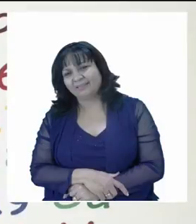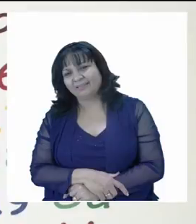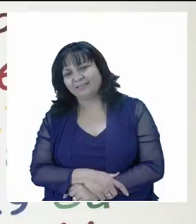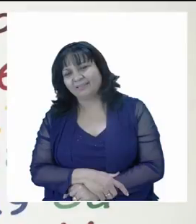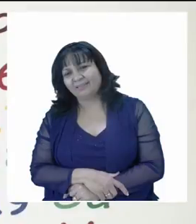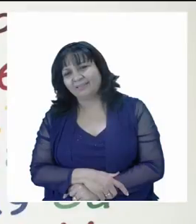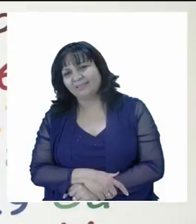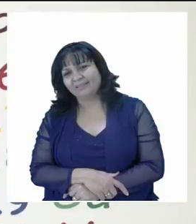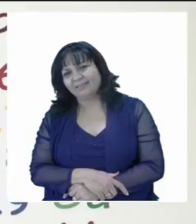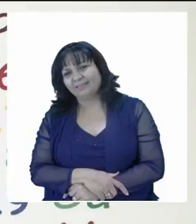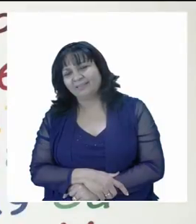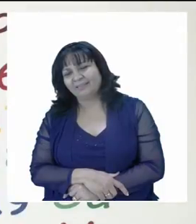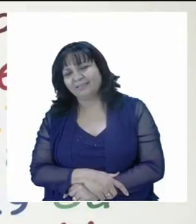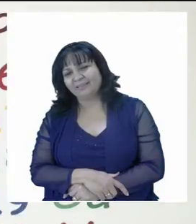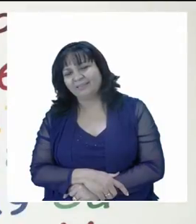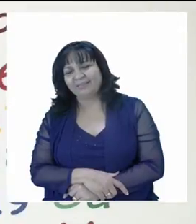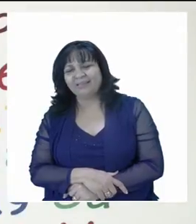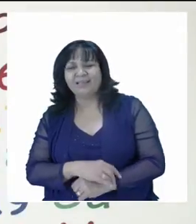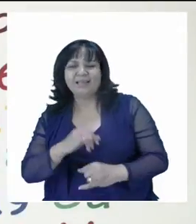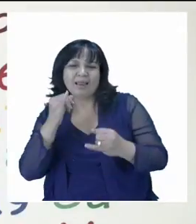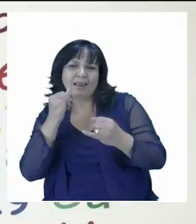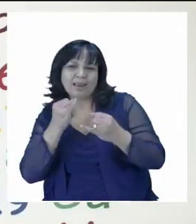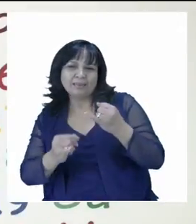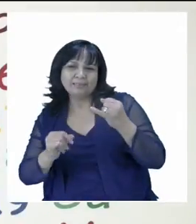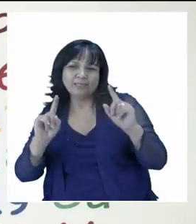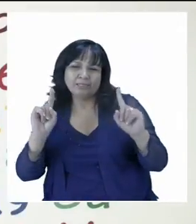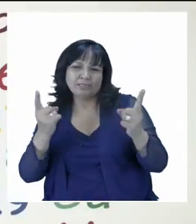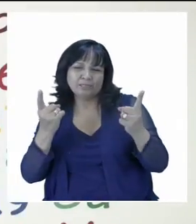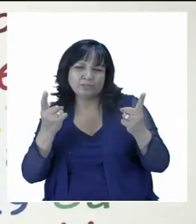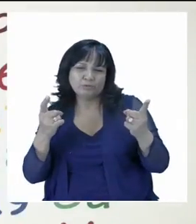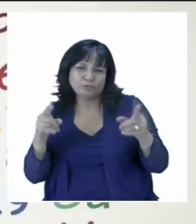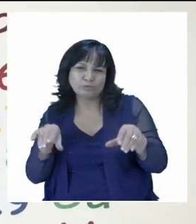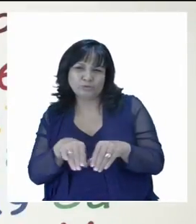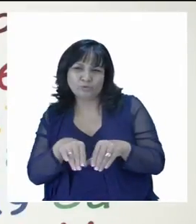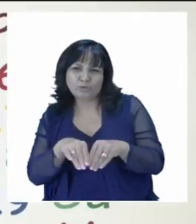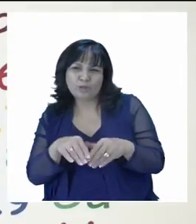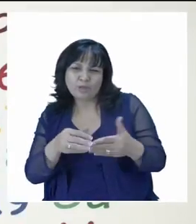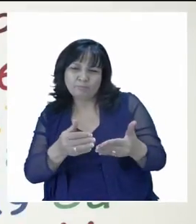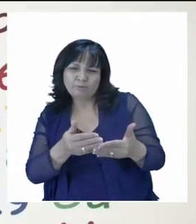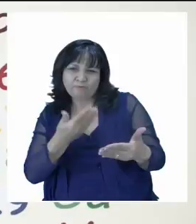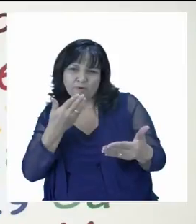to, the last thing you do for going to bed,